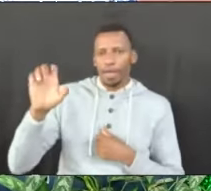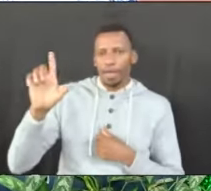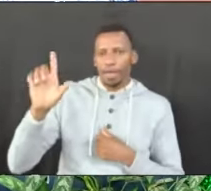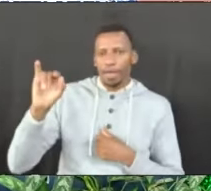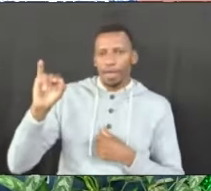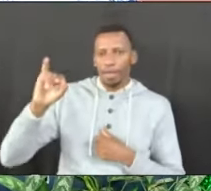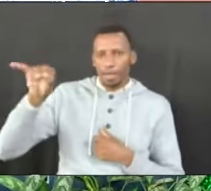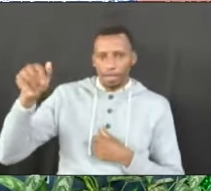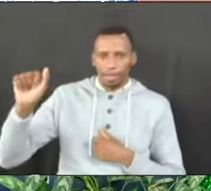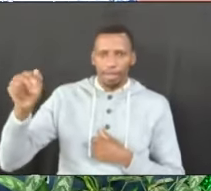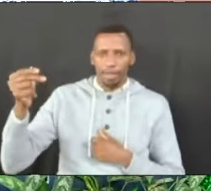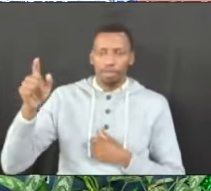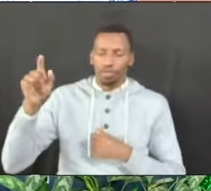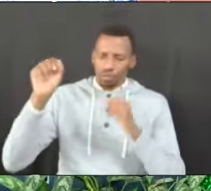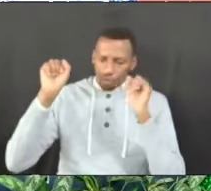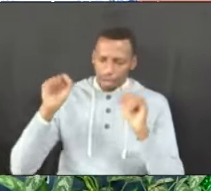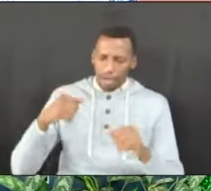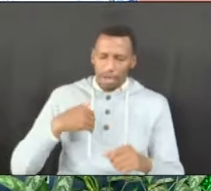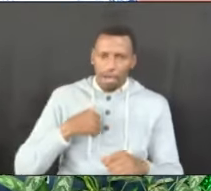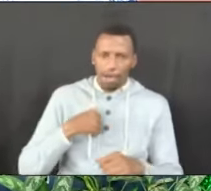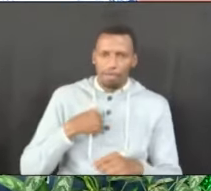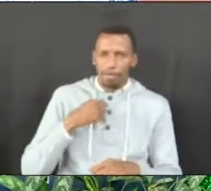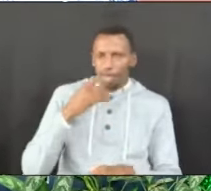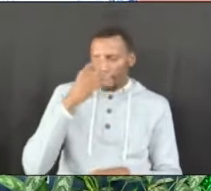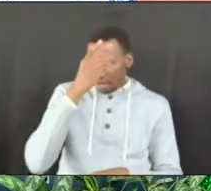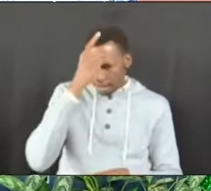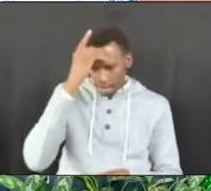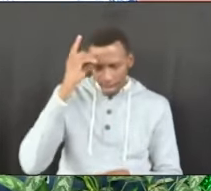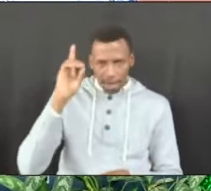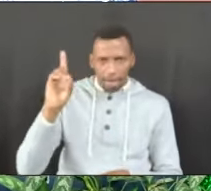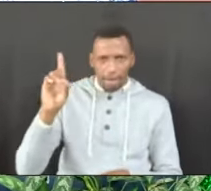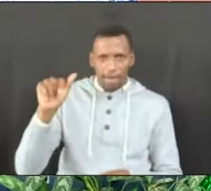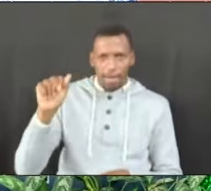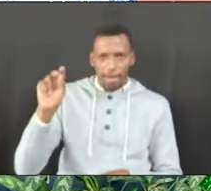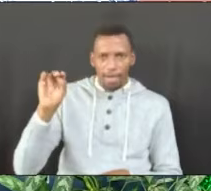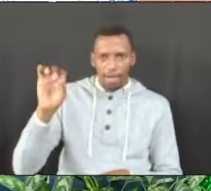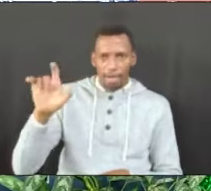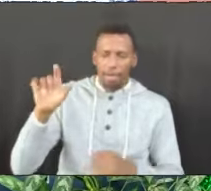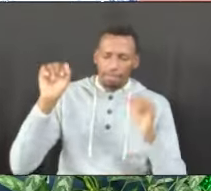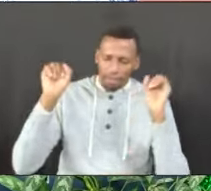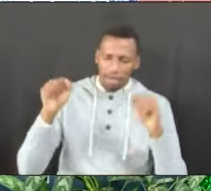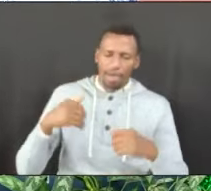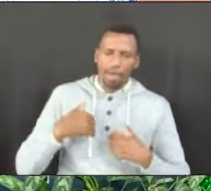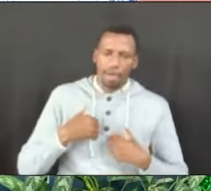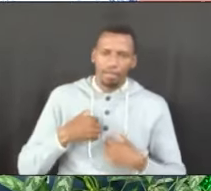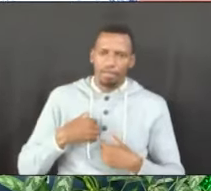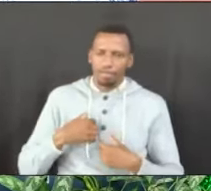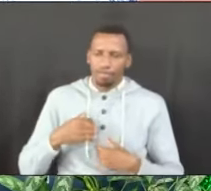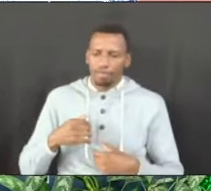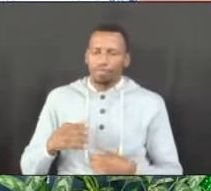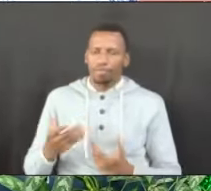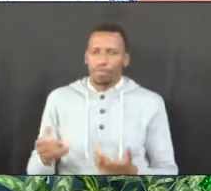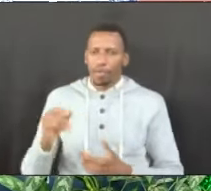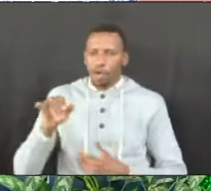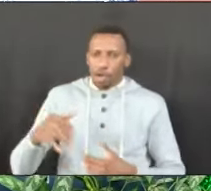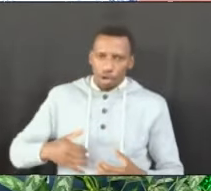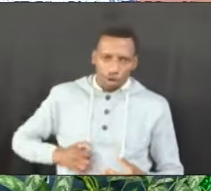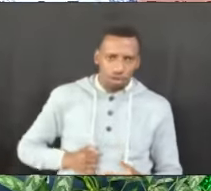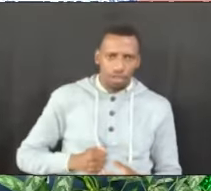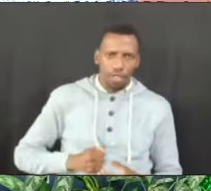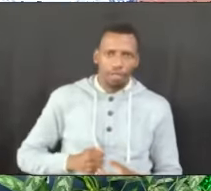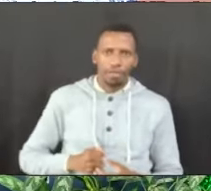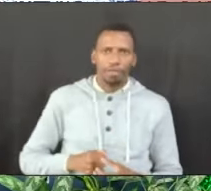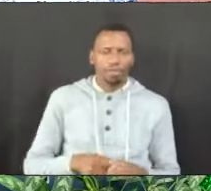have a Daniel. You can have a Joseph. You can have individuals who will stand